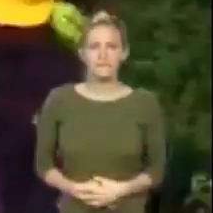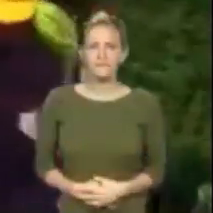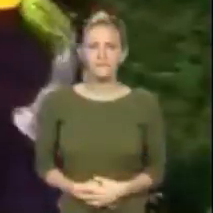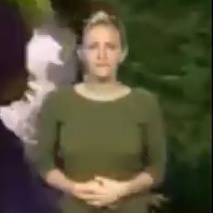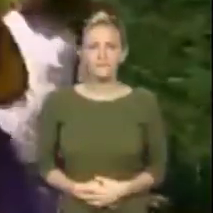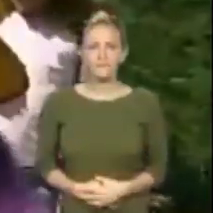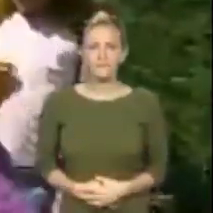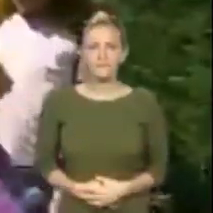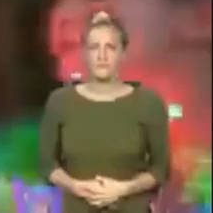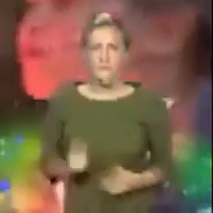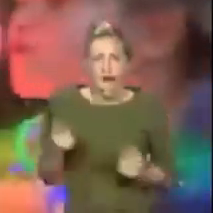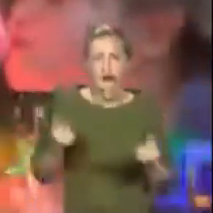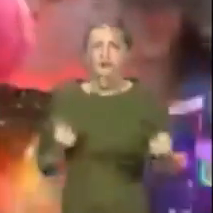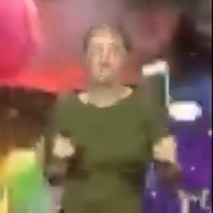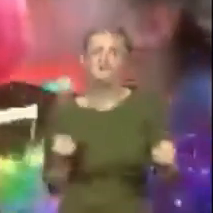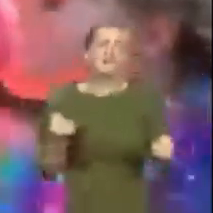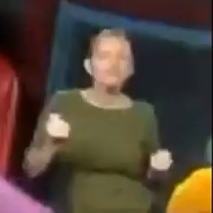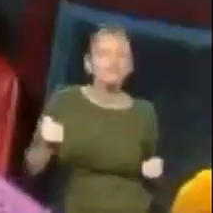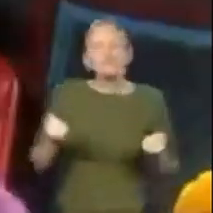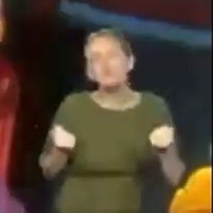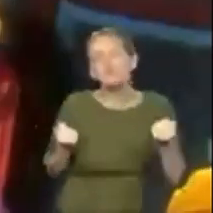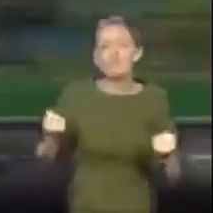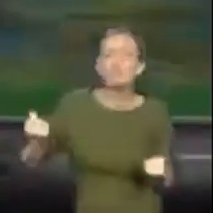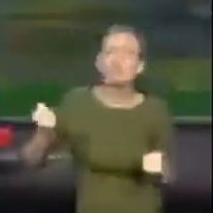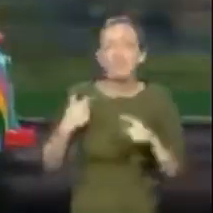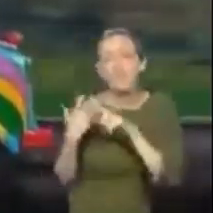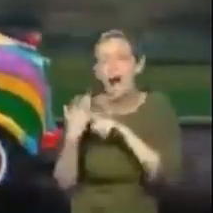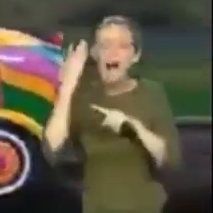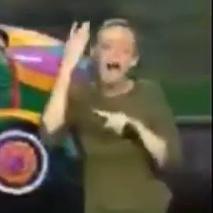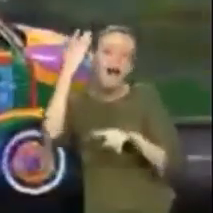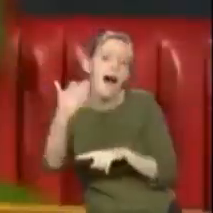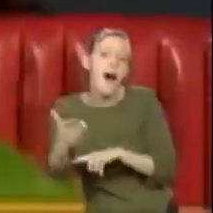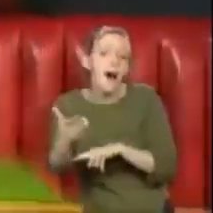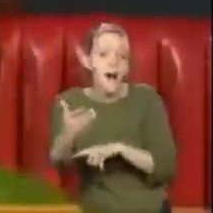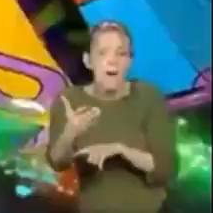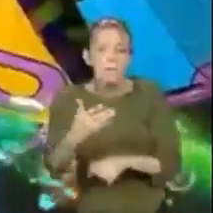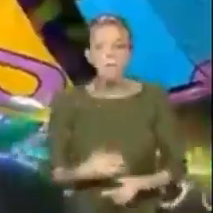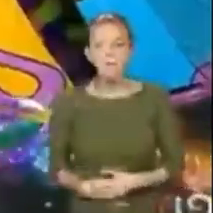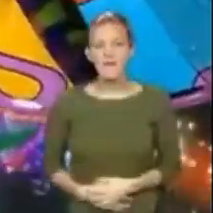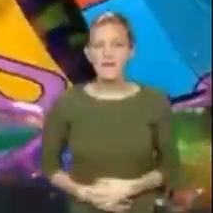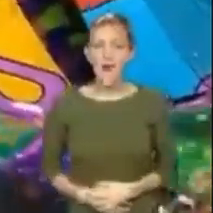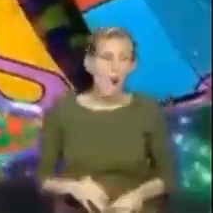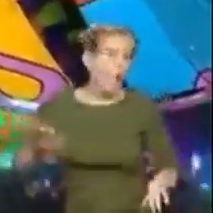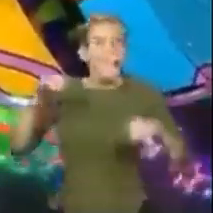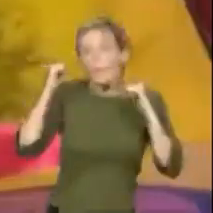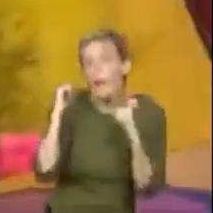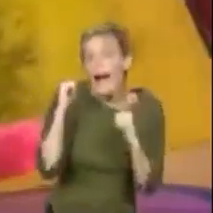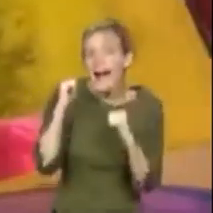The Hoobmobile is coming your way. Oh, here we come! Well, hey!